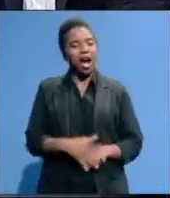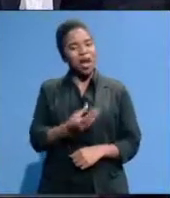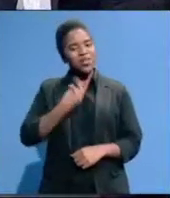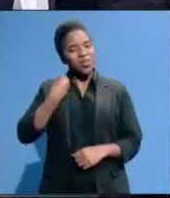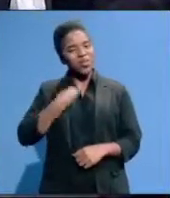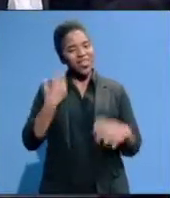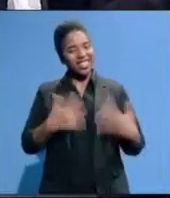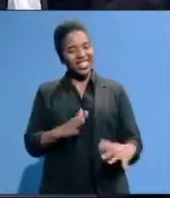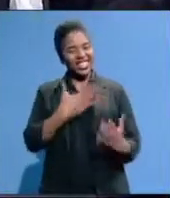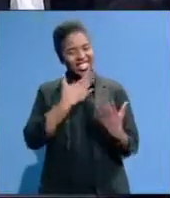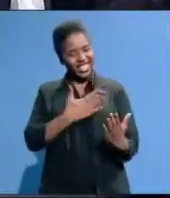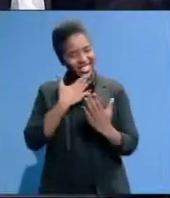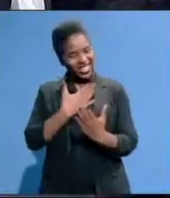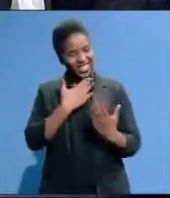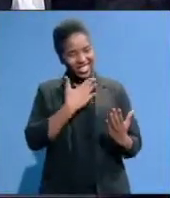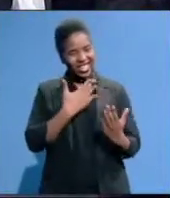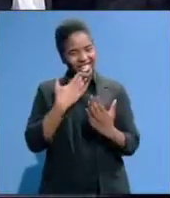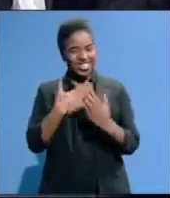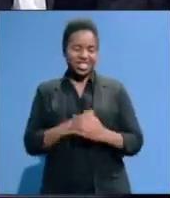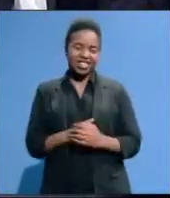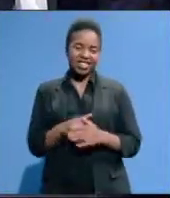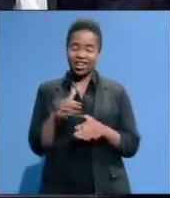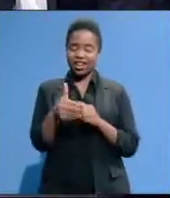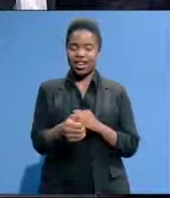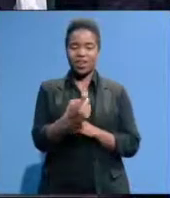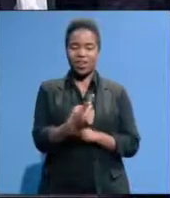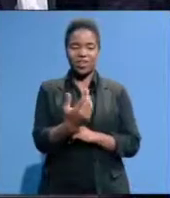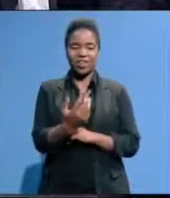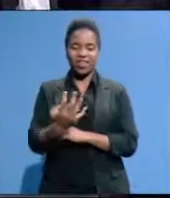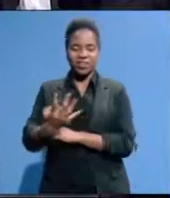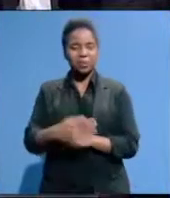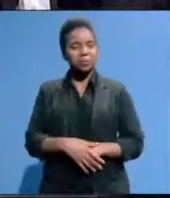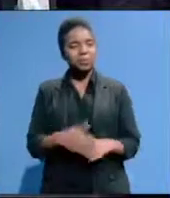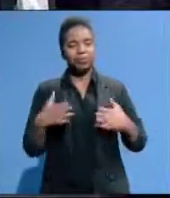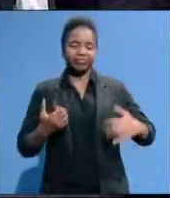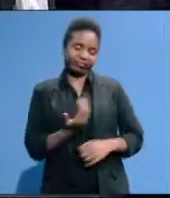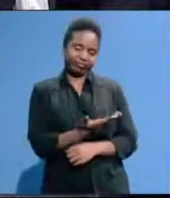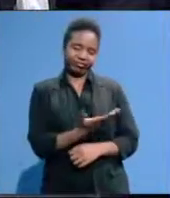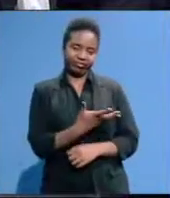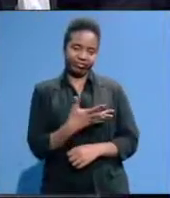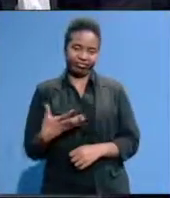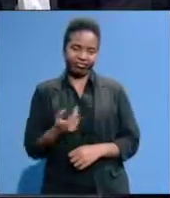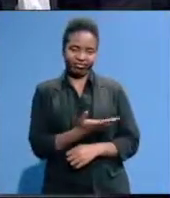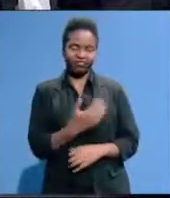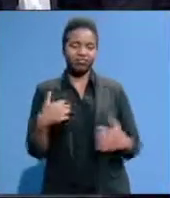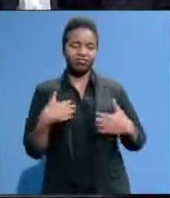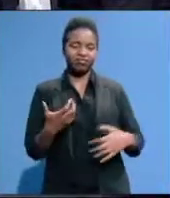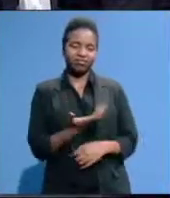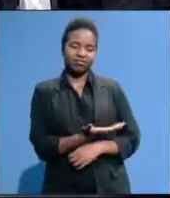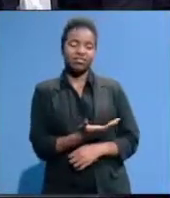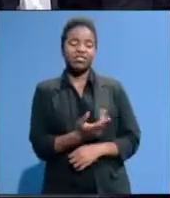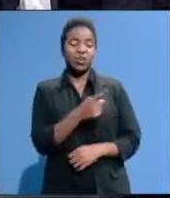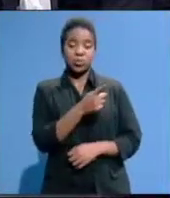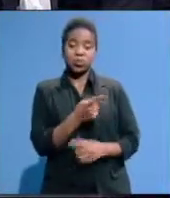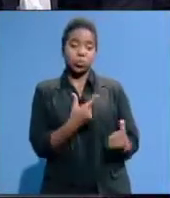who are going to be moving us forward. Absolutely. Let me start with you, Kanye, because, I mean, given your scope, there are a lot of things creatively that you